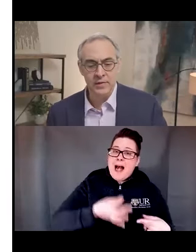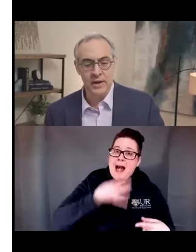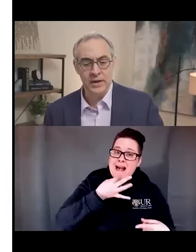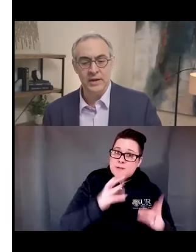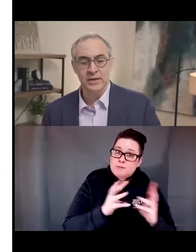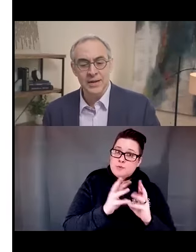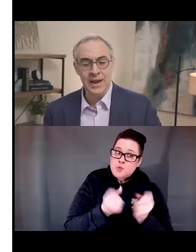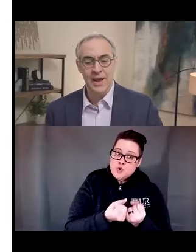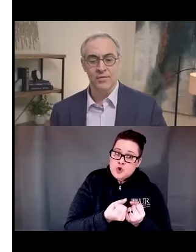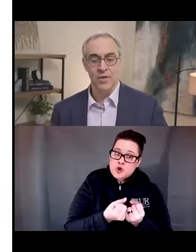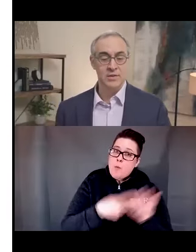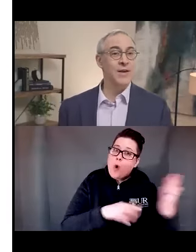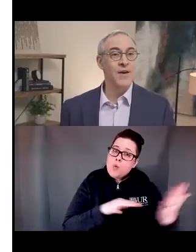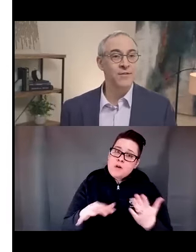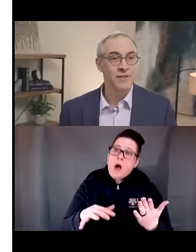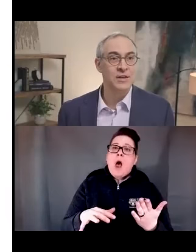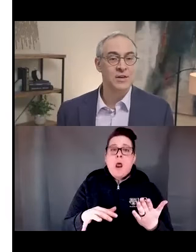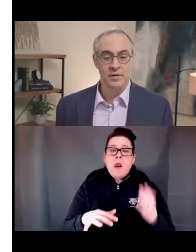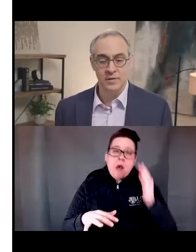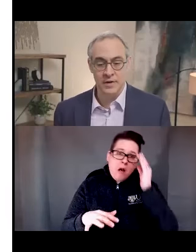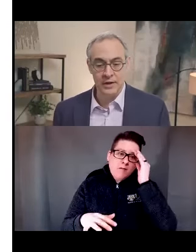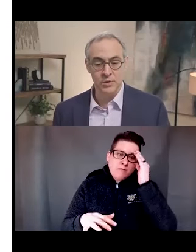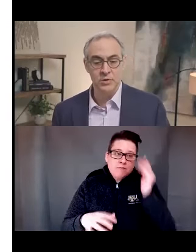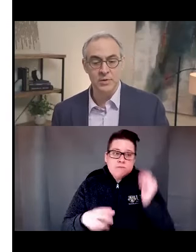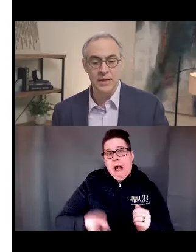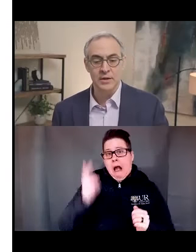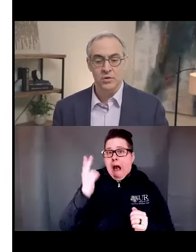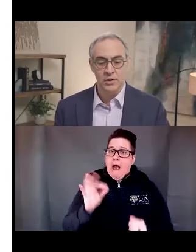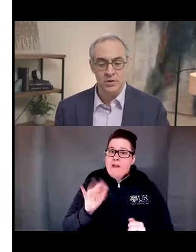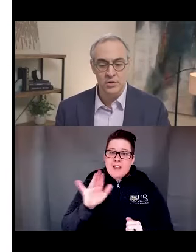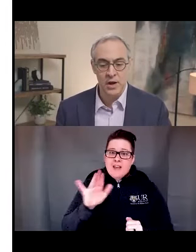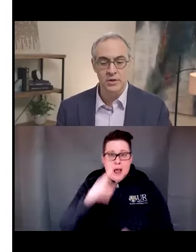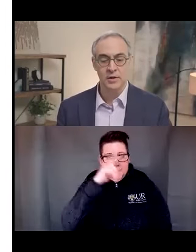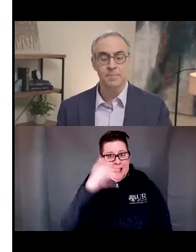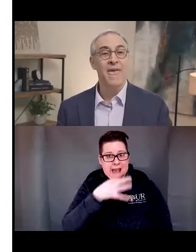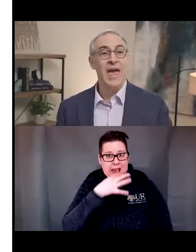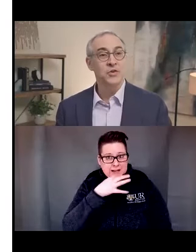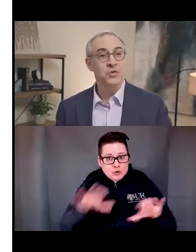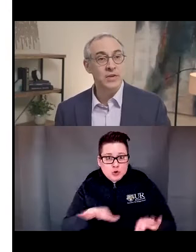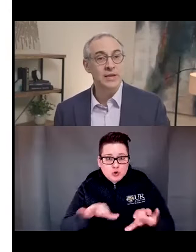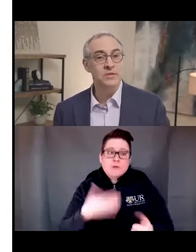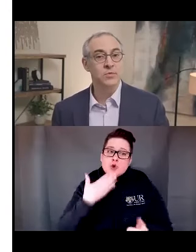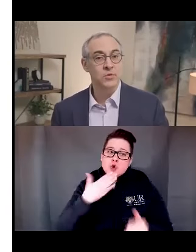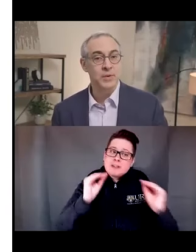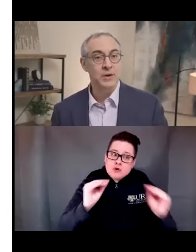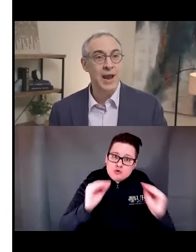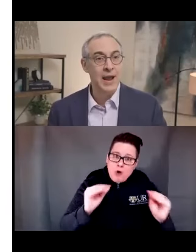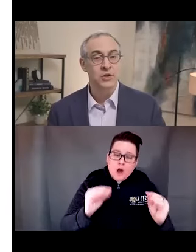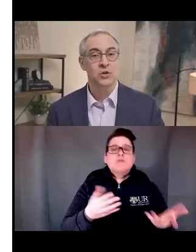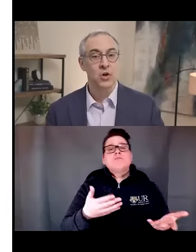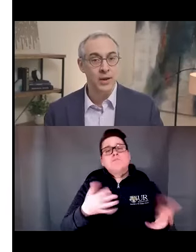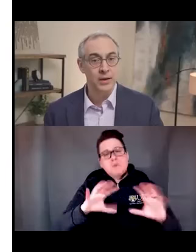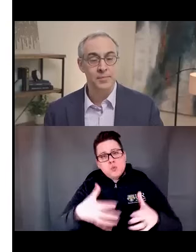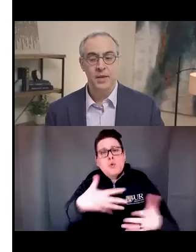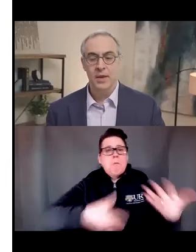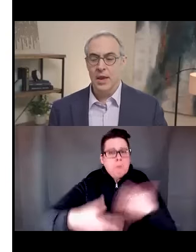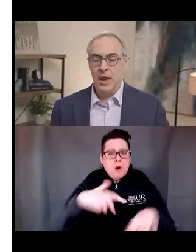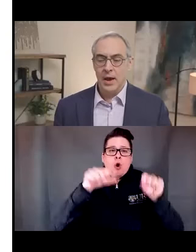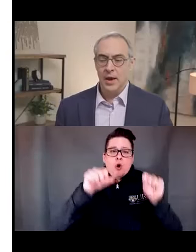had studied did have, obviously they have high fidelity because this is an expert doing it, good instruction, and you could get some group interaction